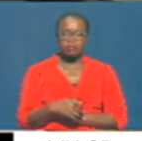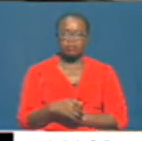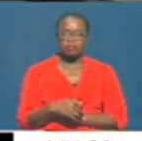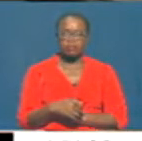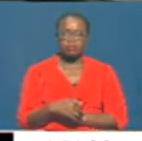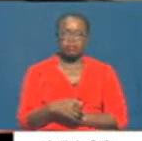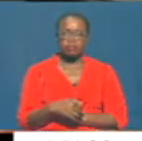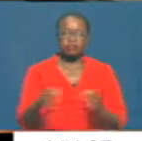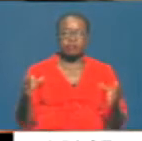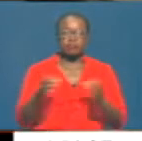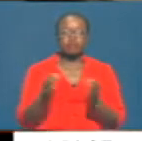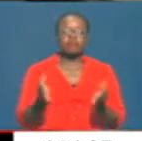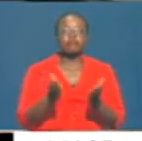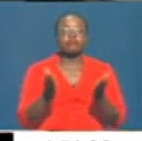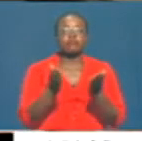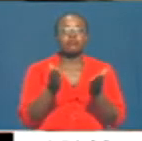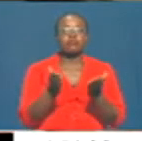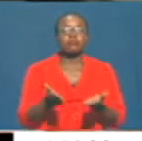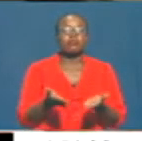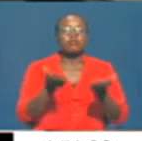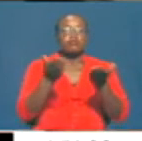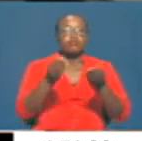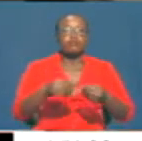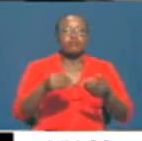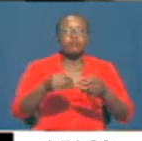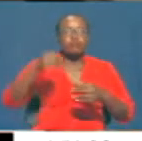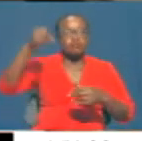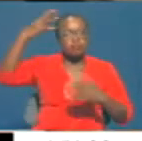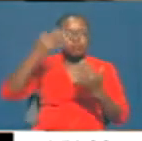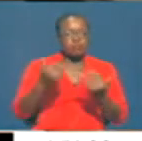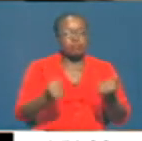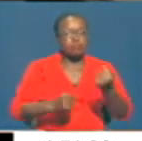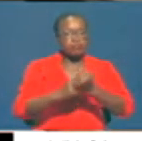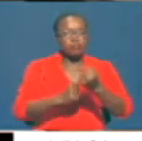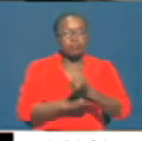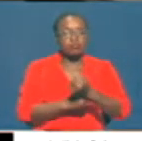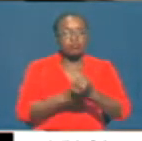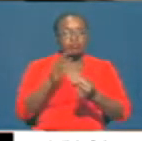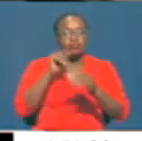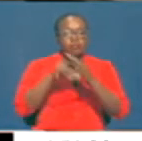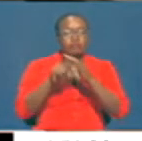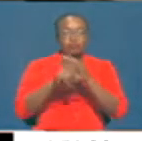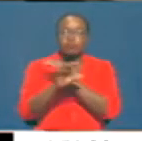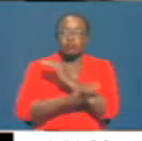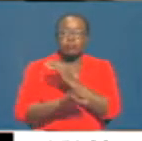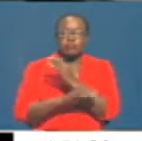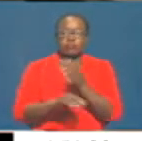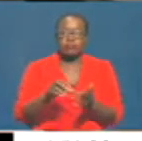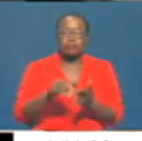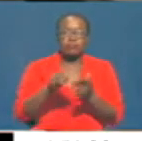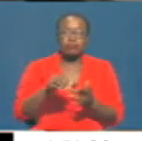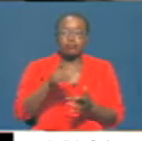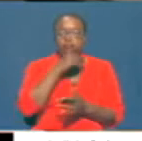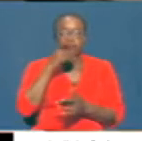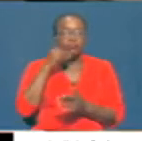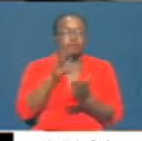Companies have been encouraged to scale up production of solar equipment to support water access in the country, especially in arid and